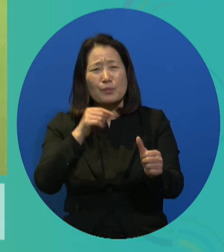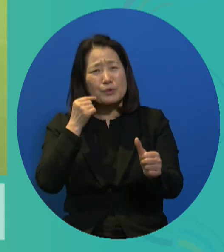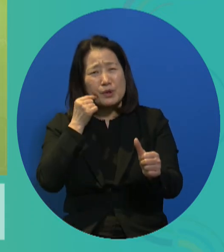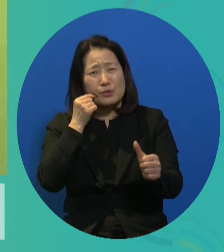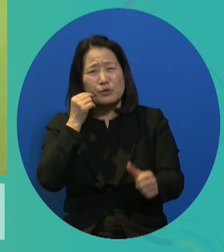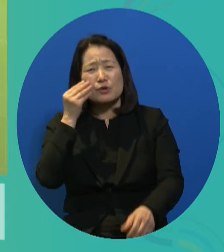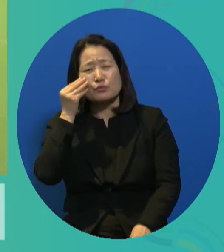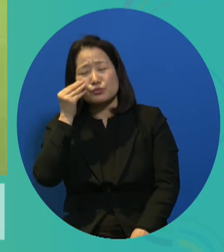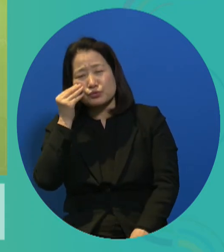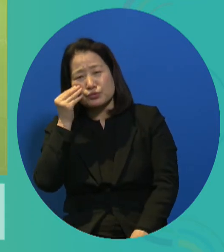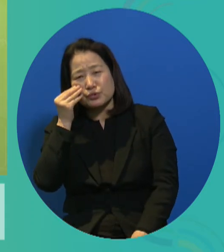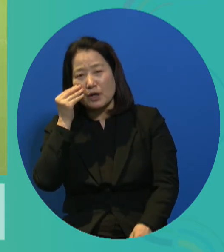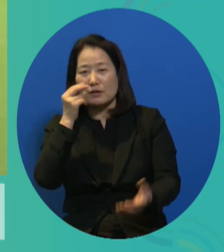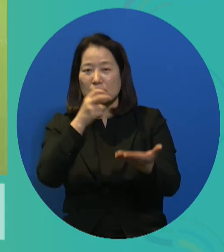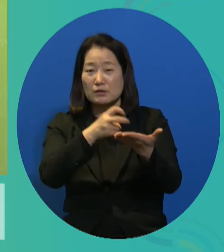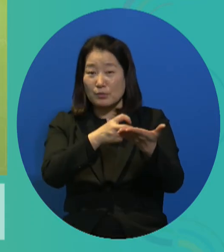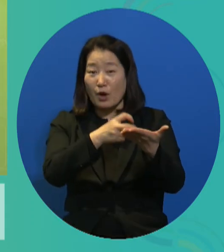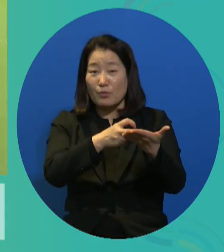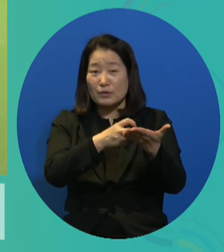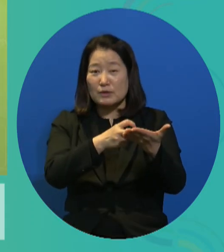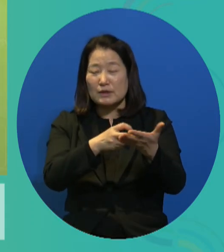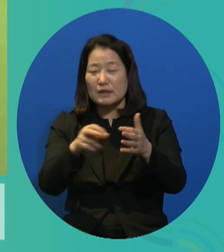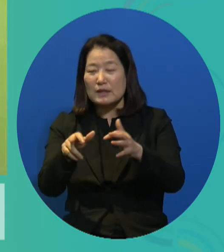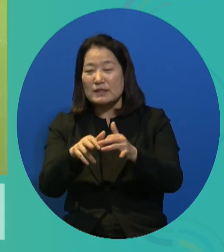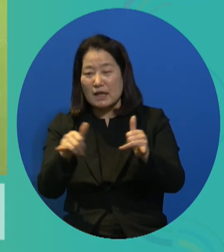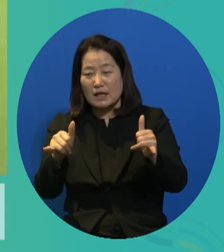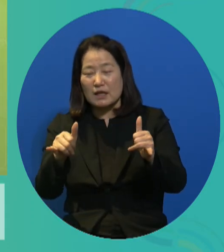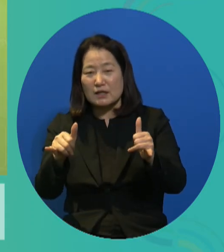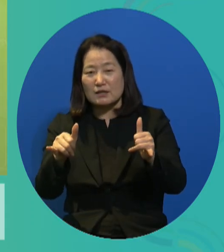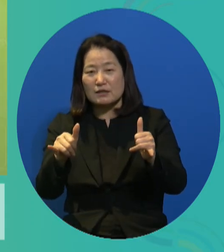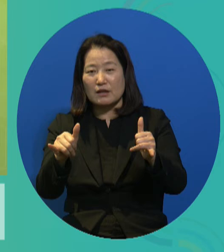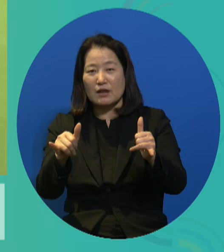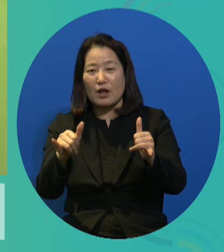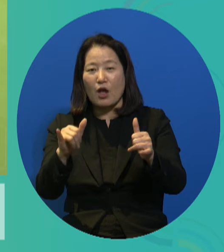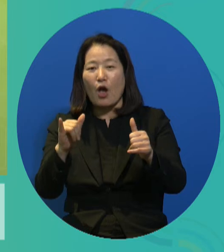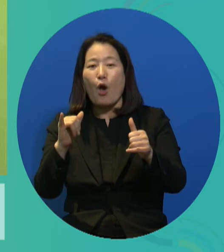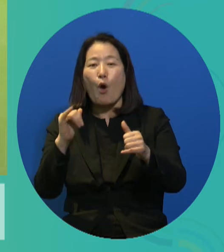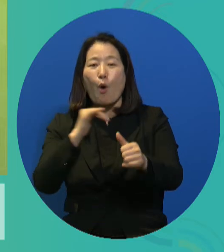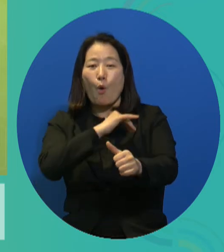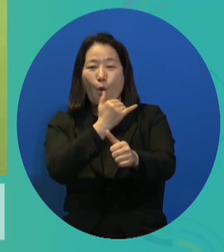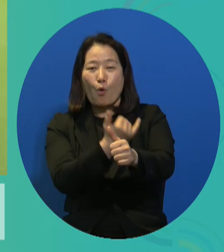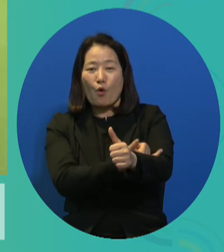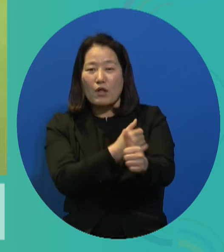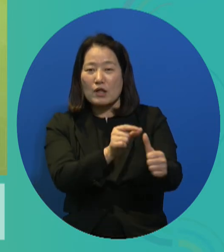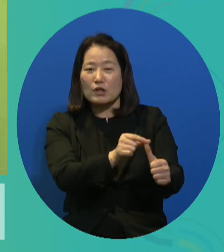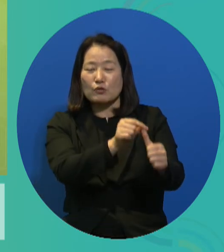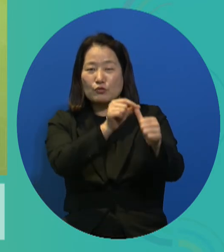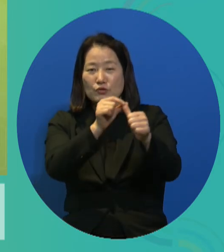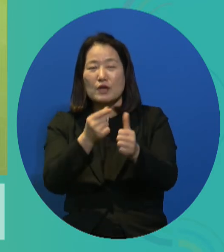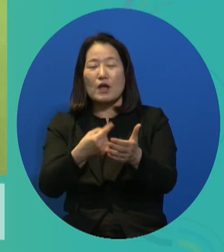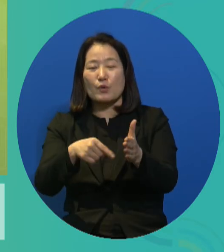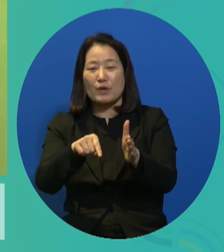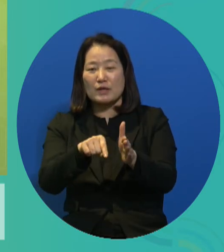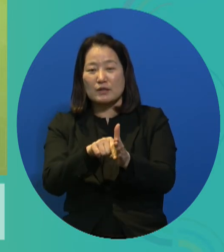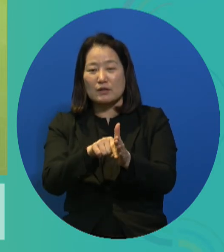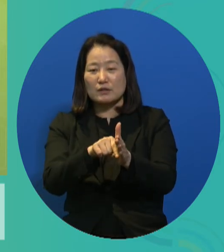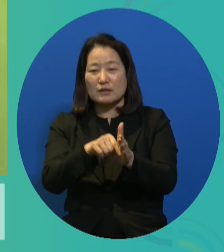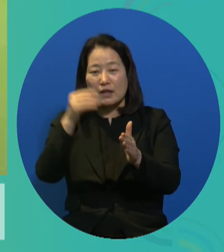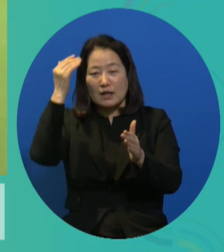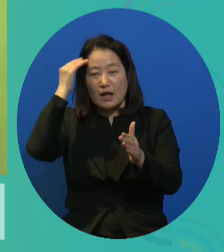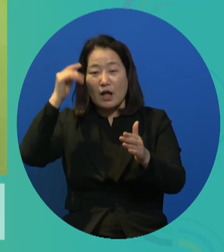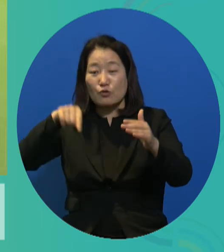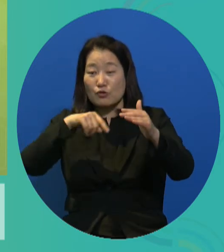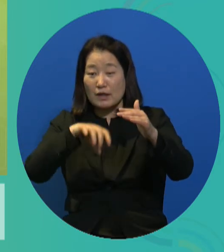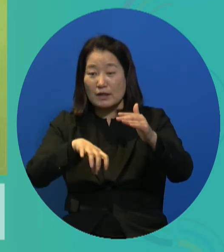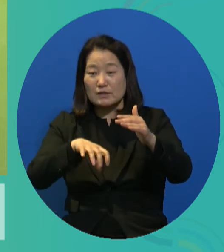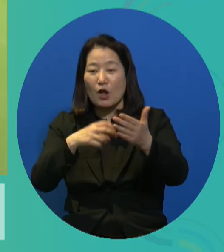We shouldn't repeat the same mistakes of the past, where we have ratified the optional protocol, but we were not making good use of the past optional